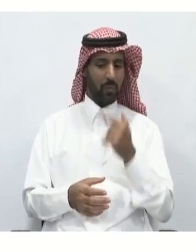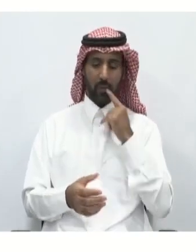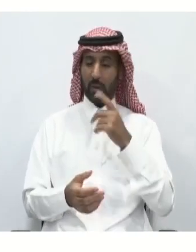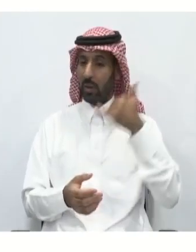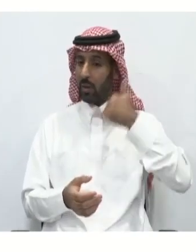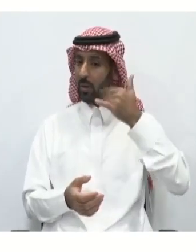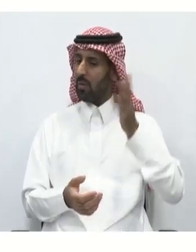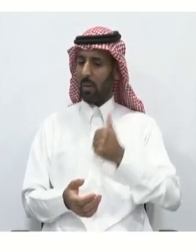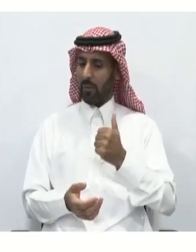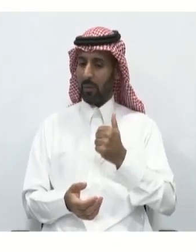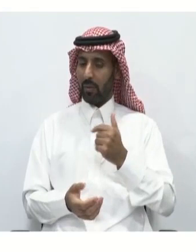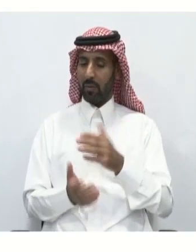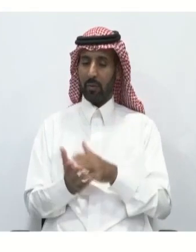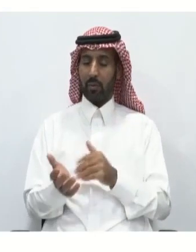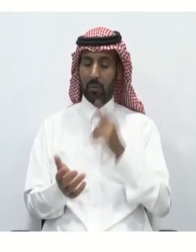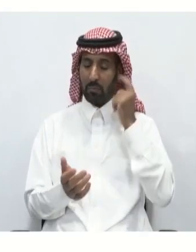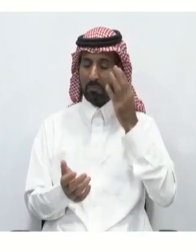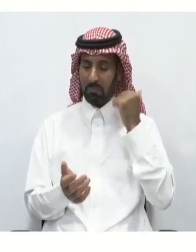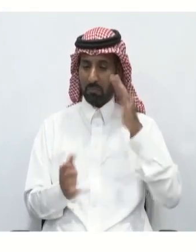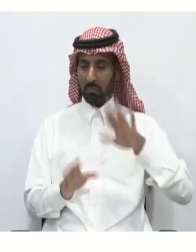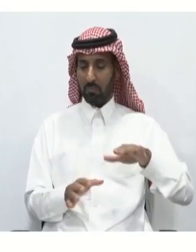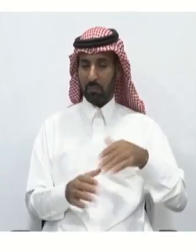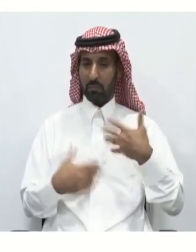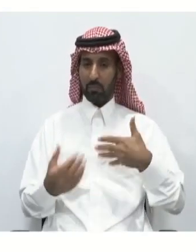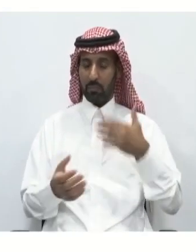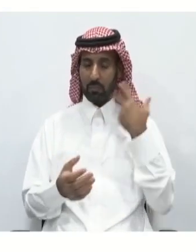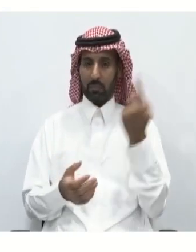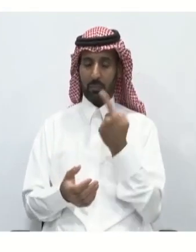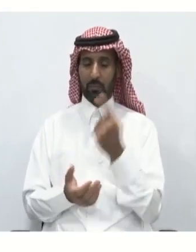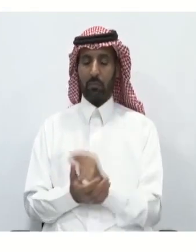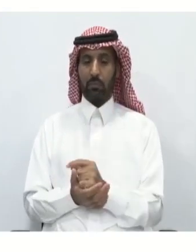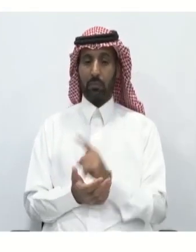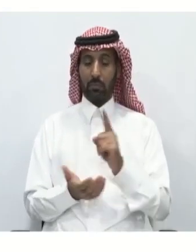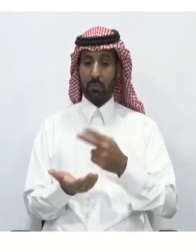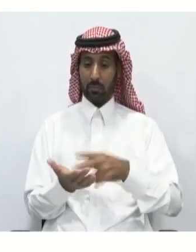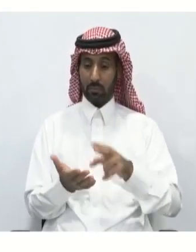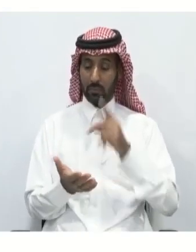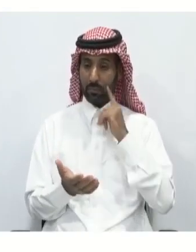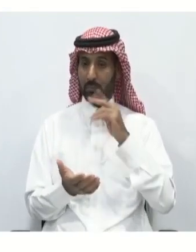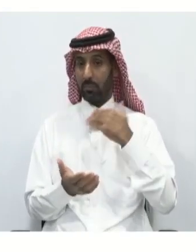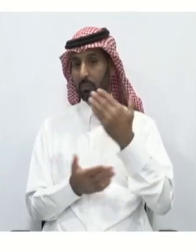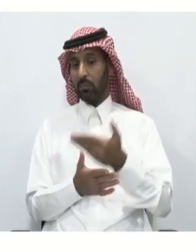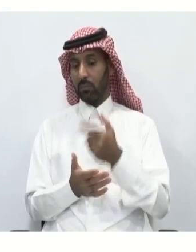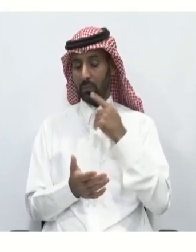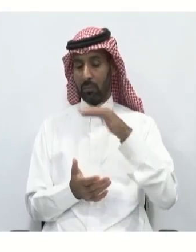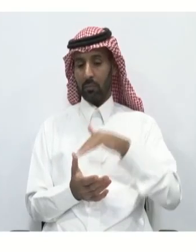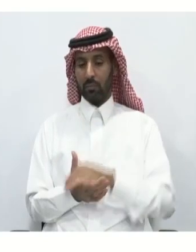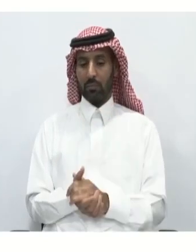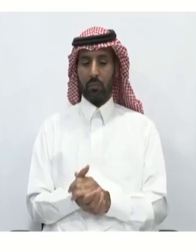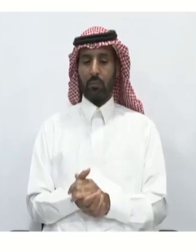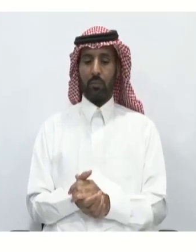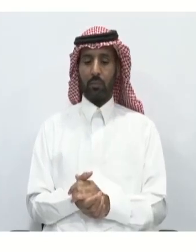cell phones, but it's good to forget everything and enjoy nature. I'll drop you a line when we come to town